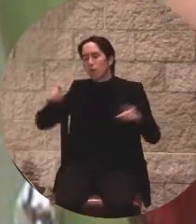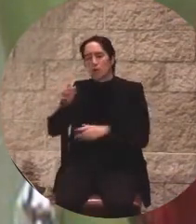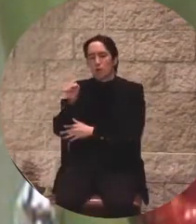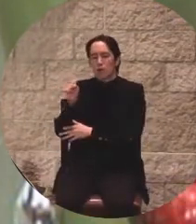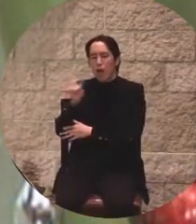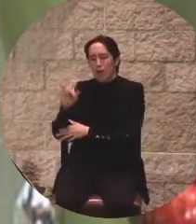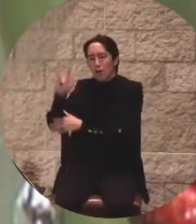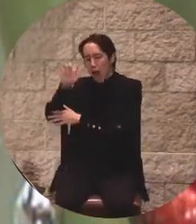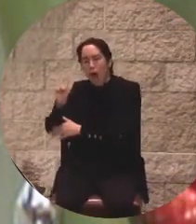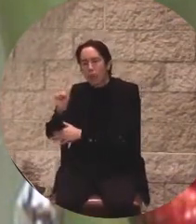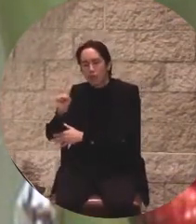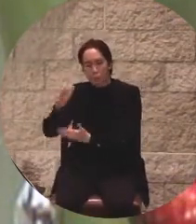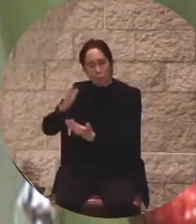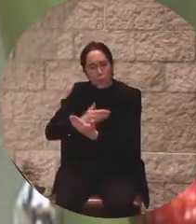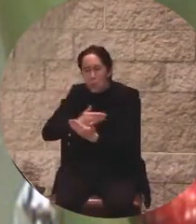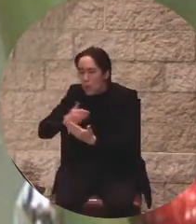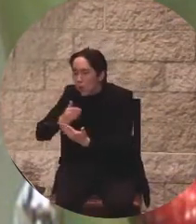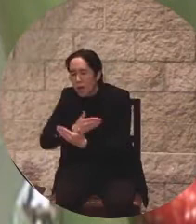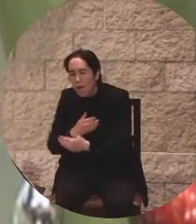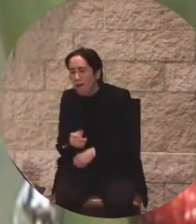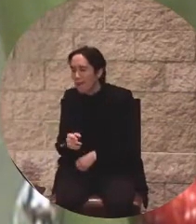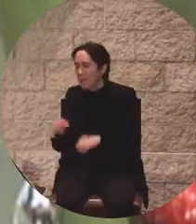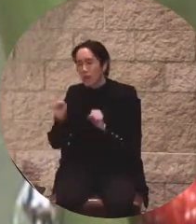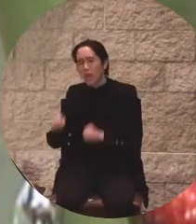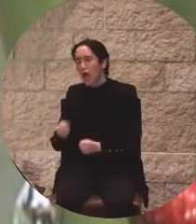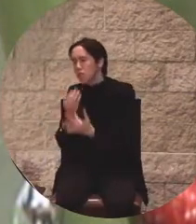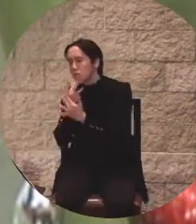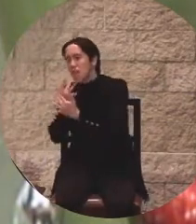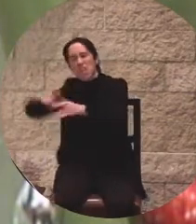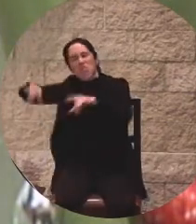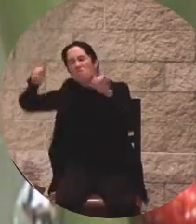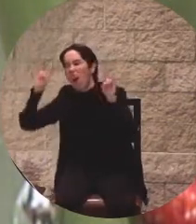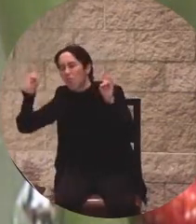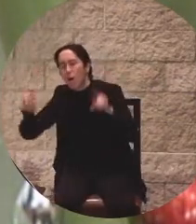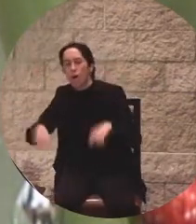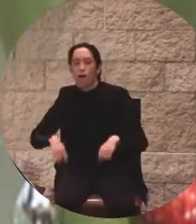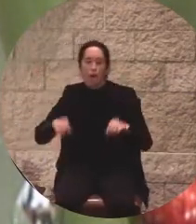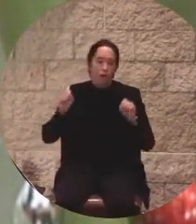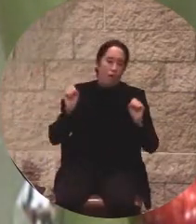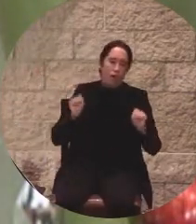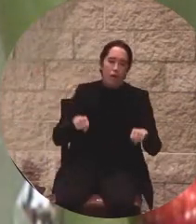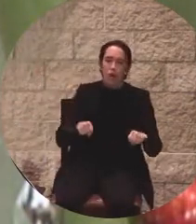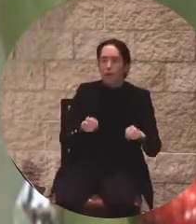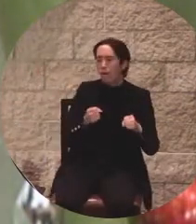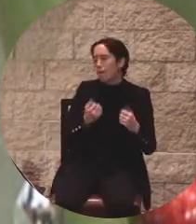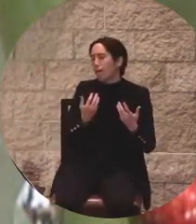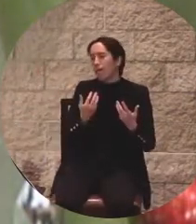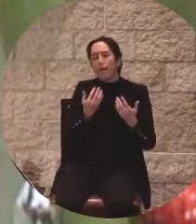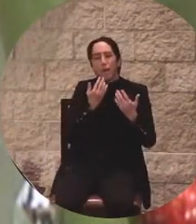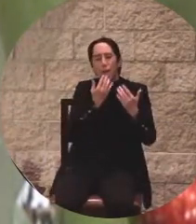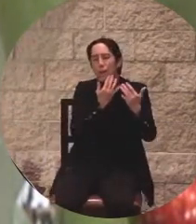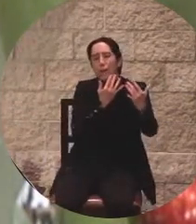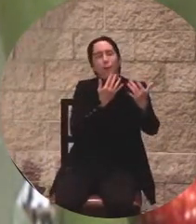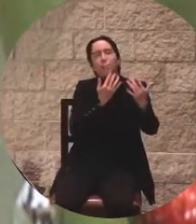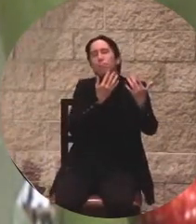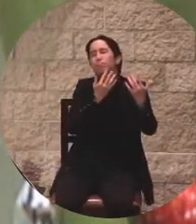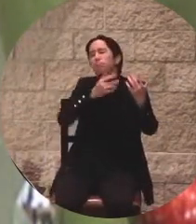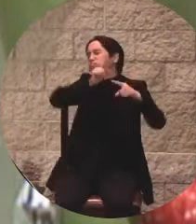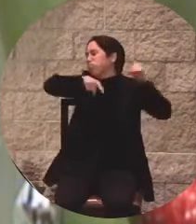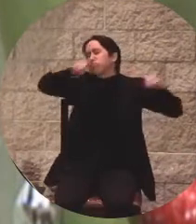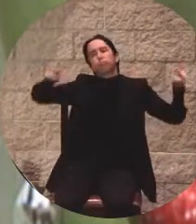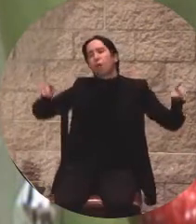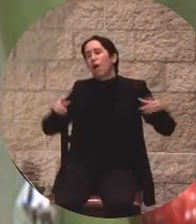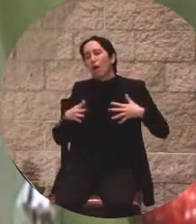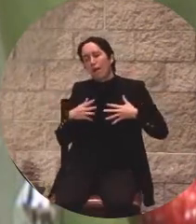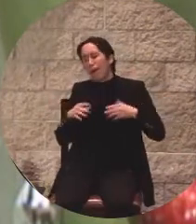She can sing rock and roll. She can do a Mean Mama Cass. And she can also tear